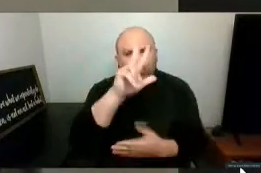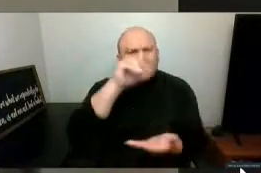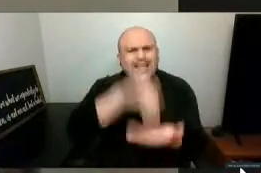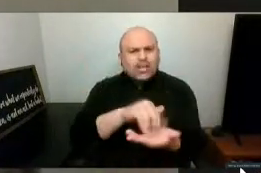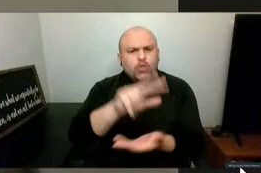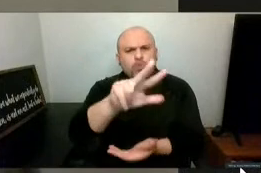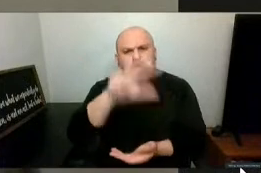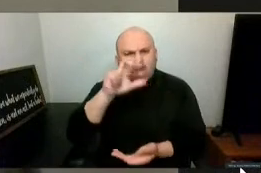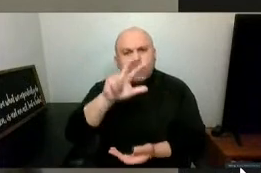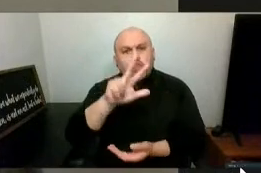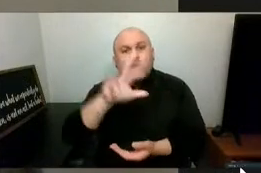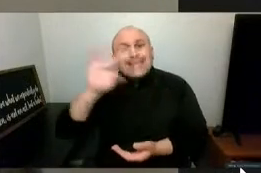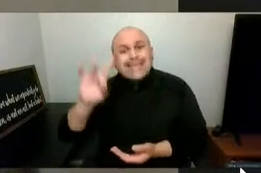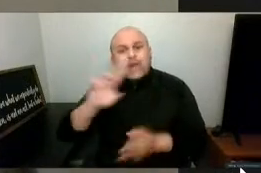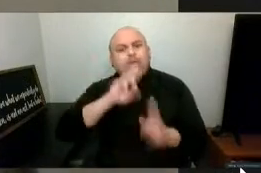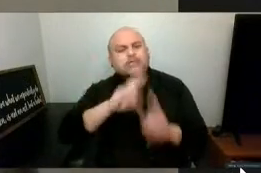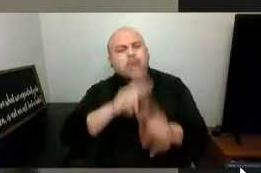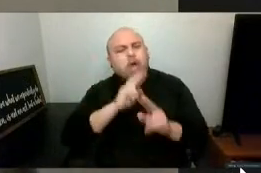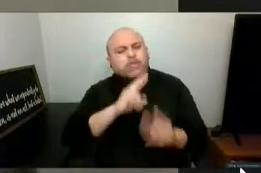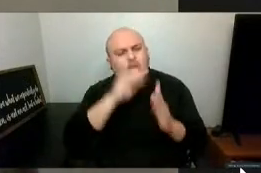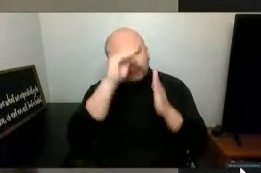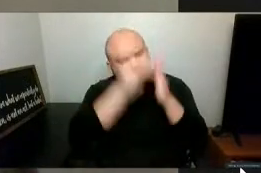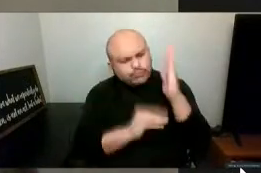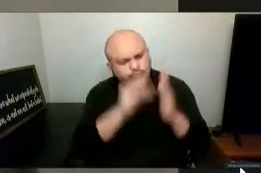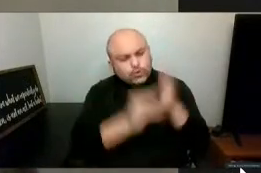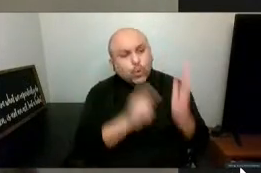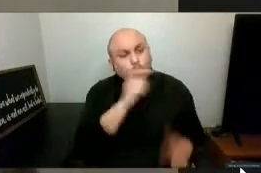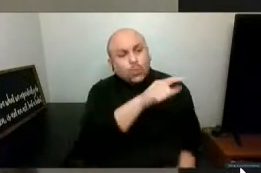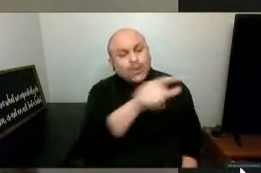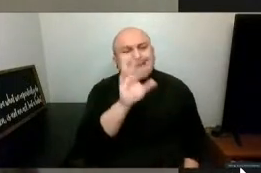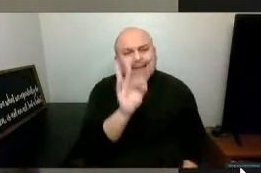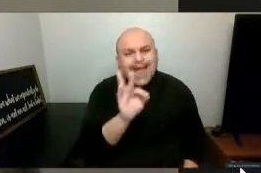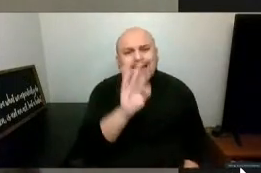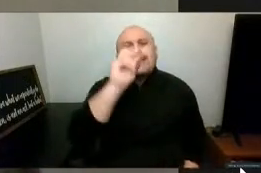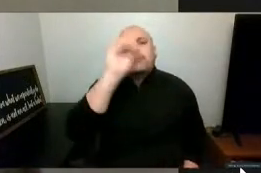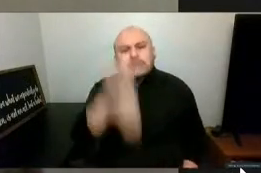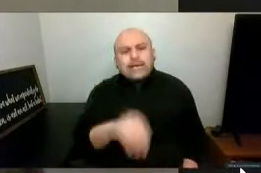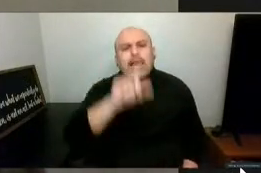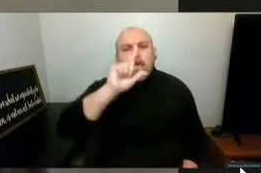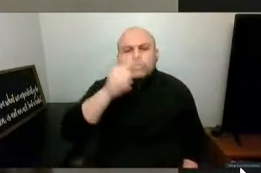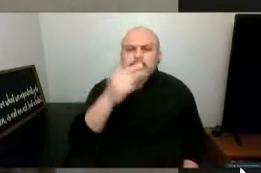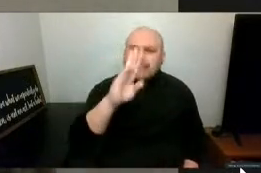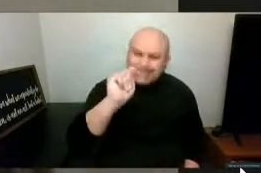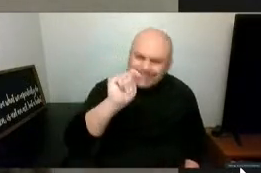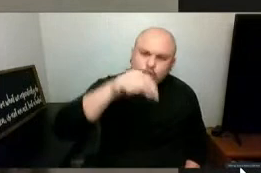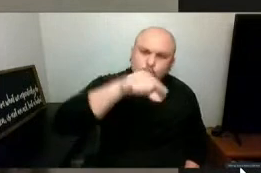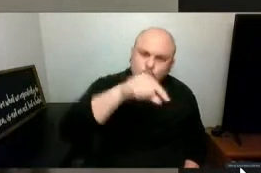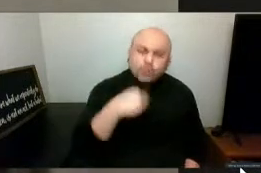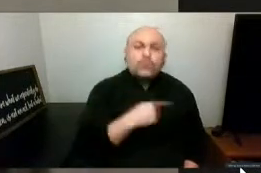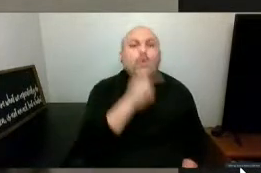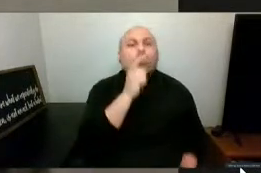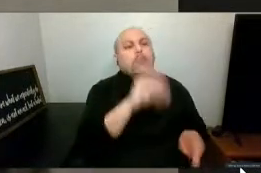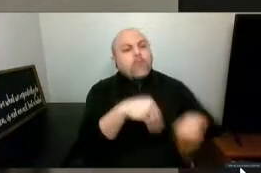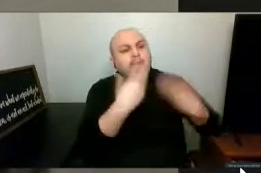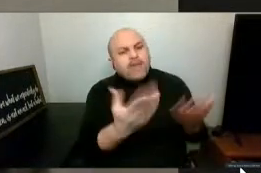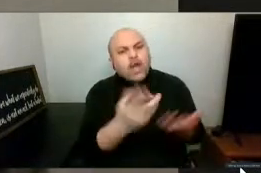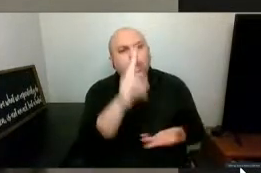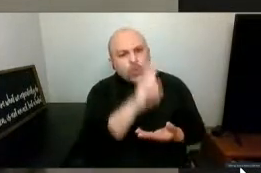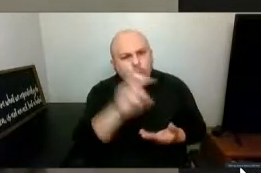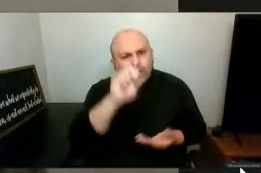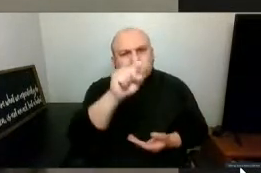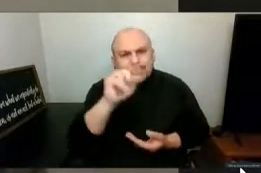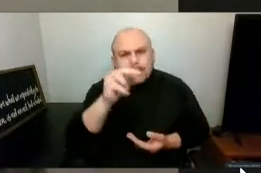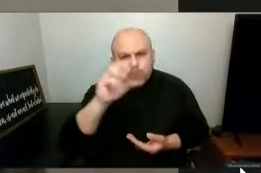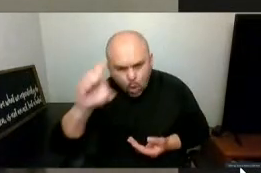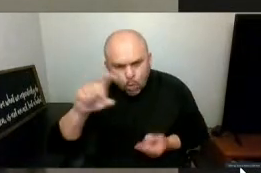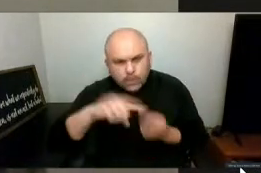3,338 respondents who were 90% LGBTQ and who provided a US zip code between the dates of